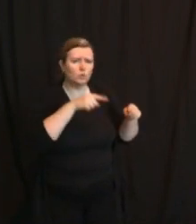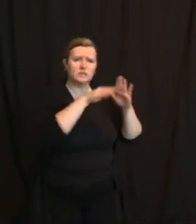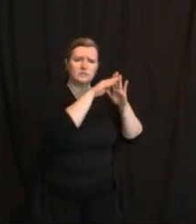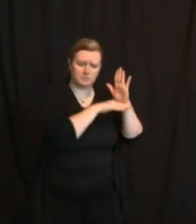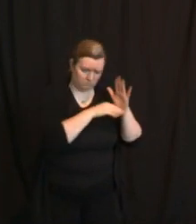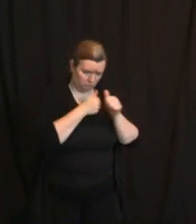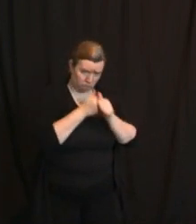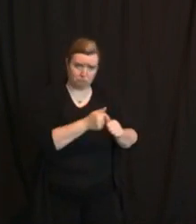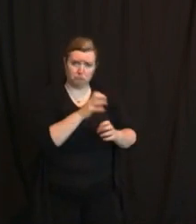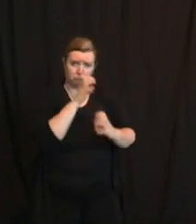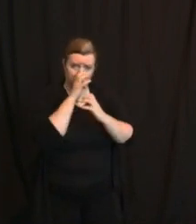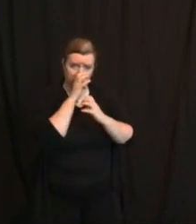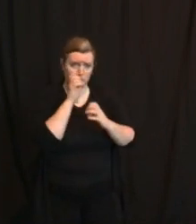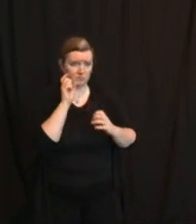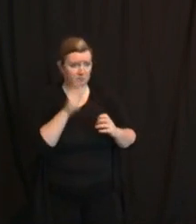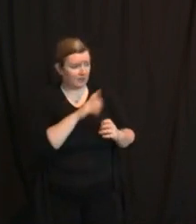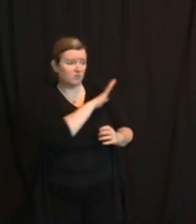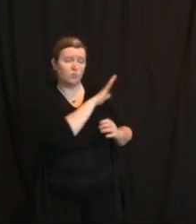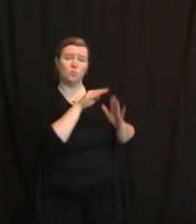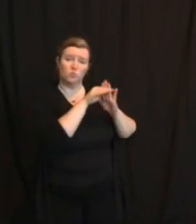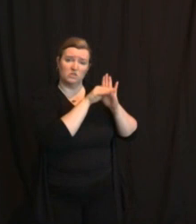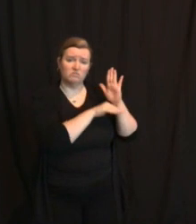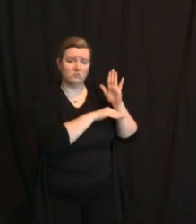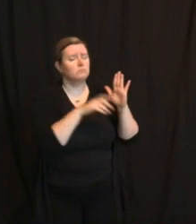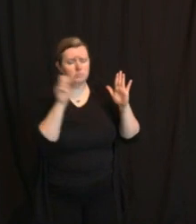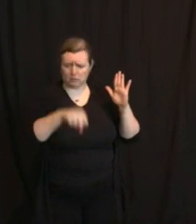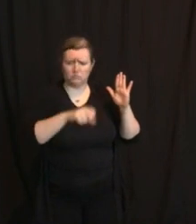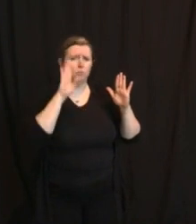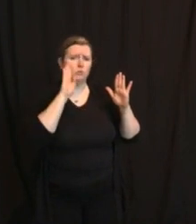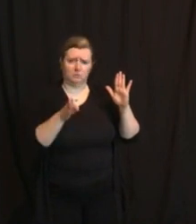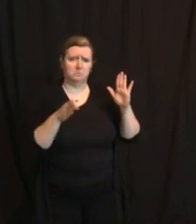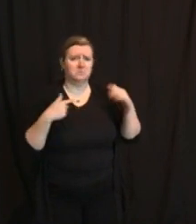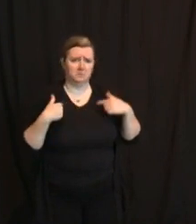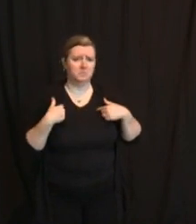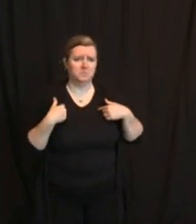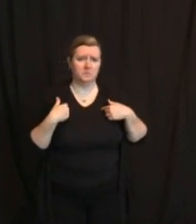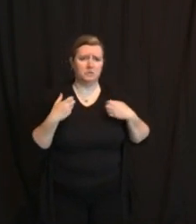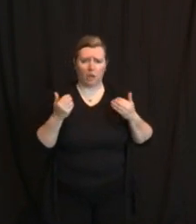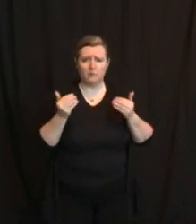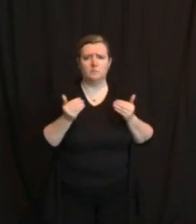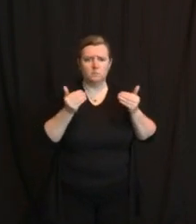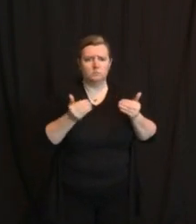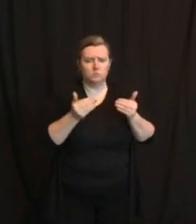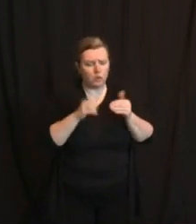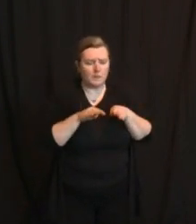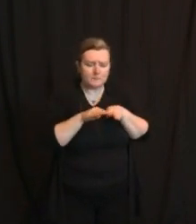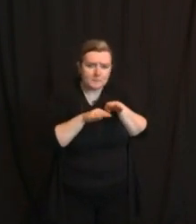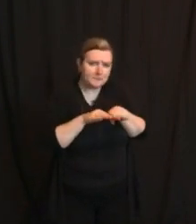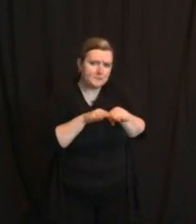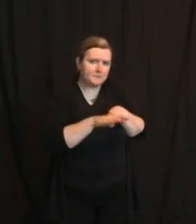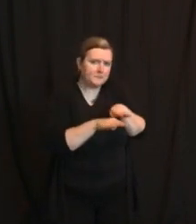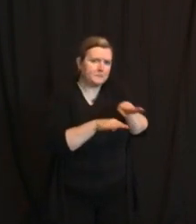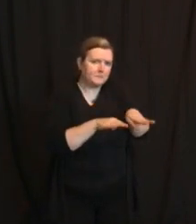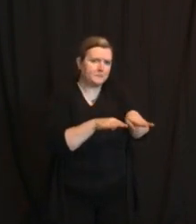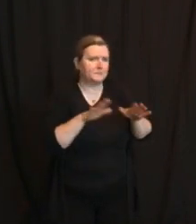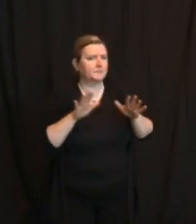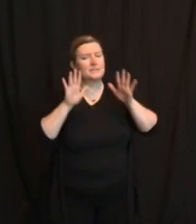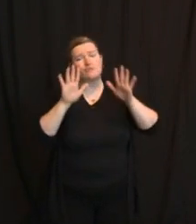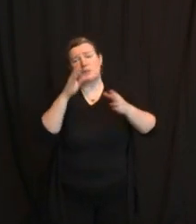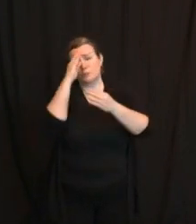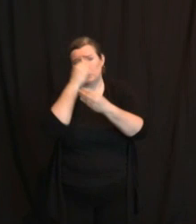continue to follow the governor's orders, and we're moving forward. And great news for the shore with the beaches